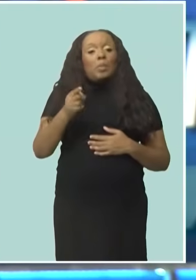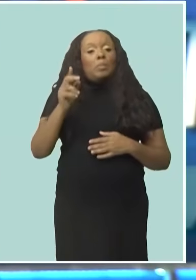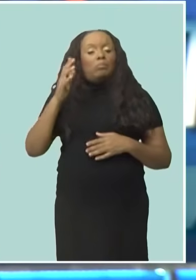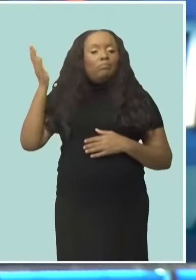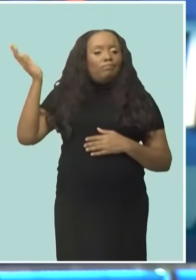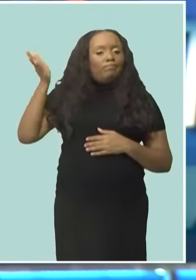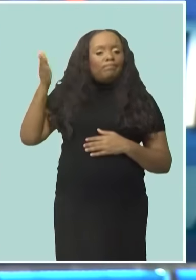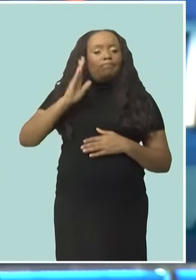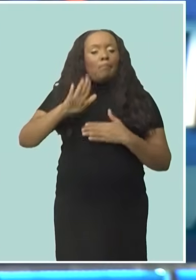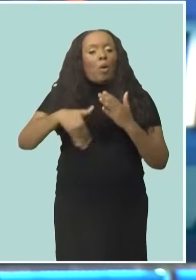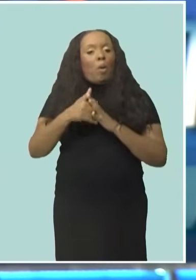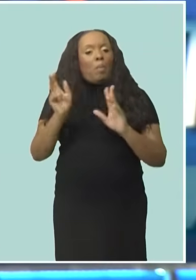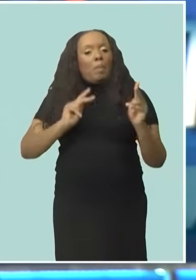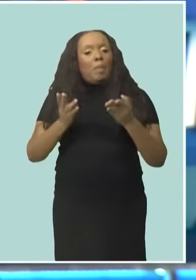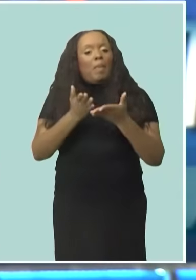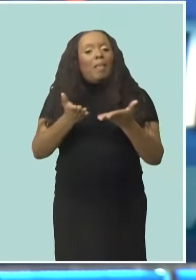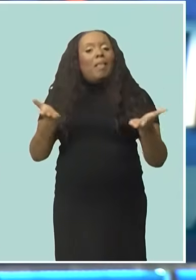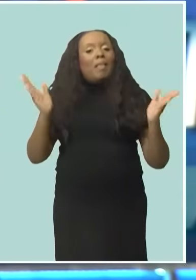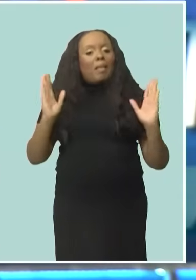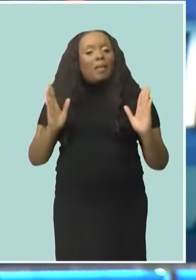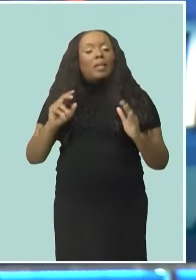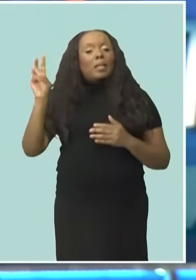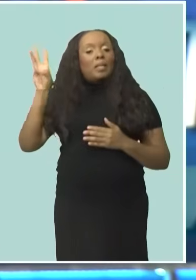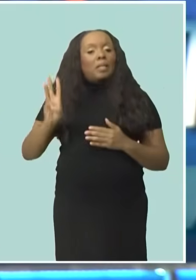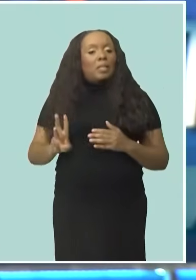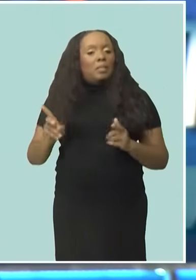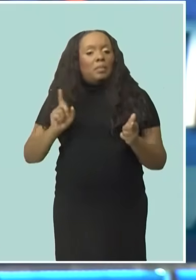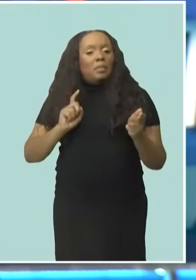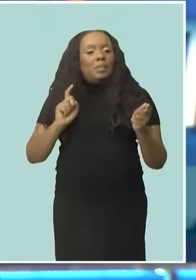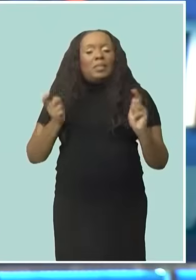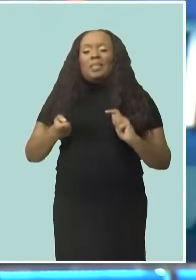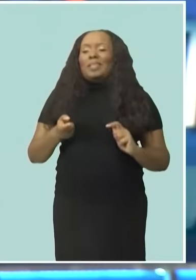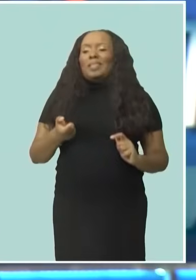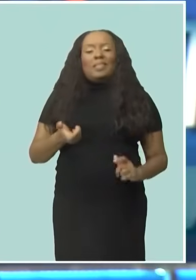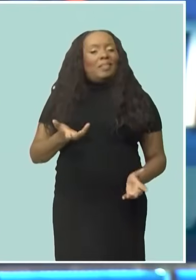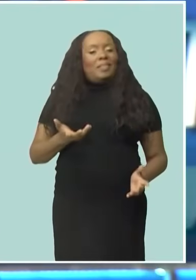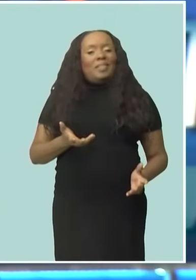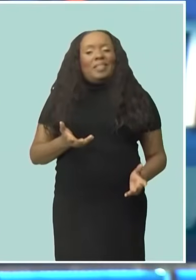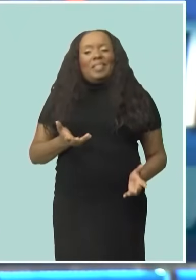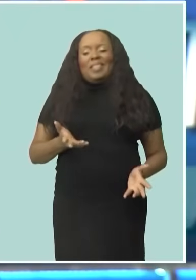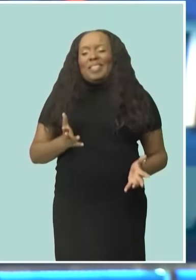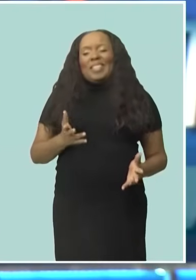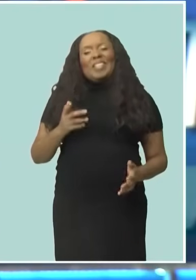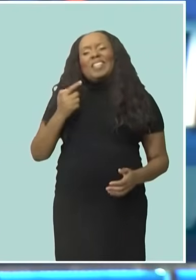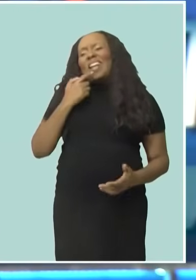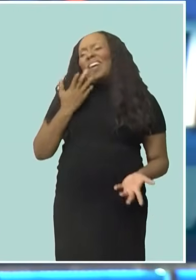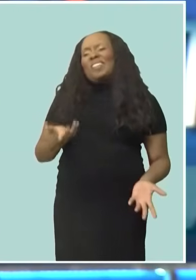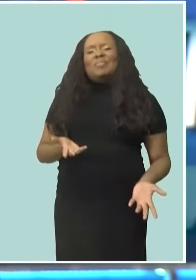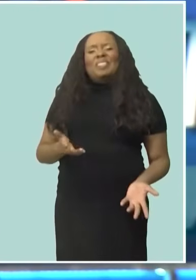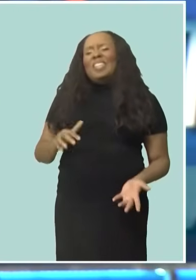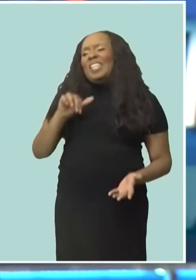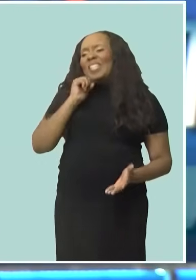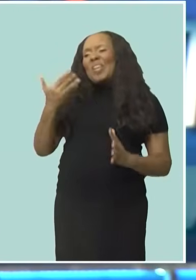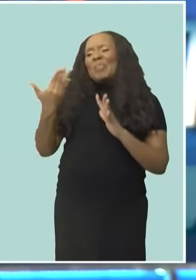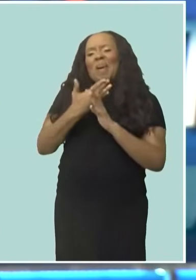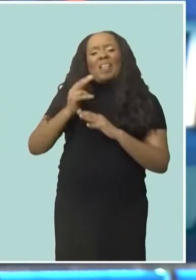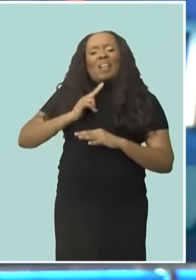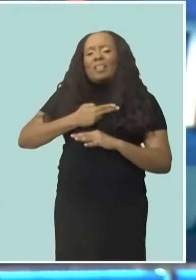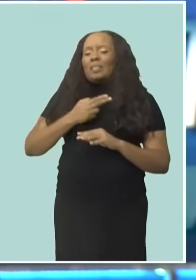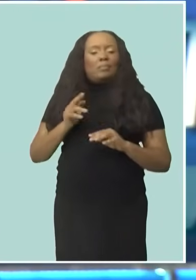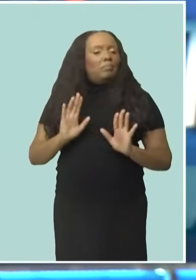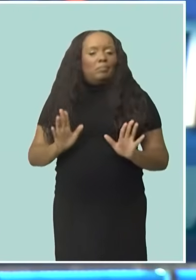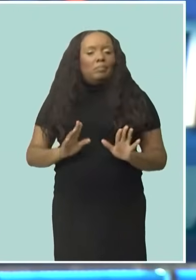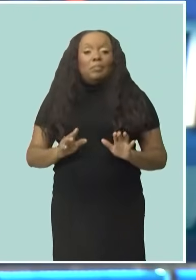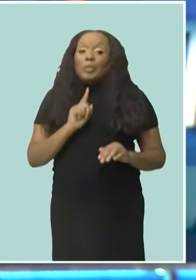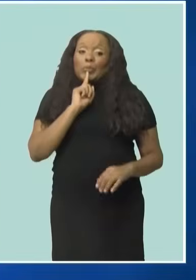Nutritional Security, Inder Weir, Mr. Callender told those present climate change is not a distant threat, but a